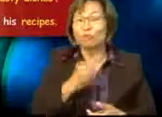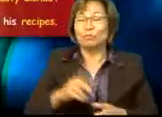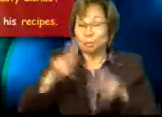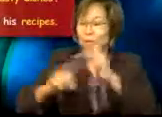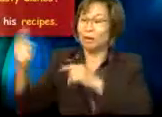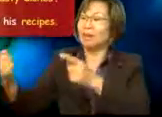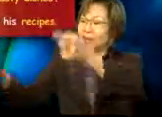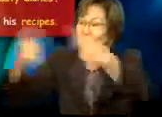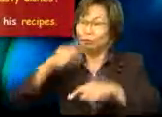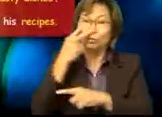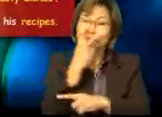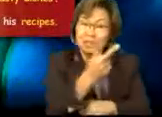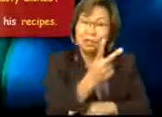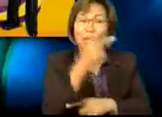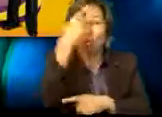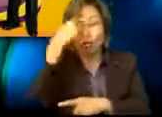recipes.